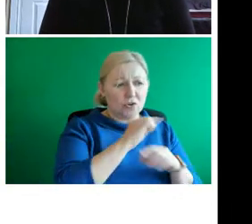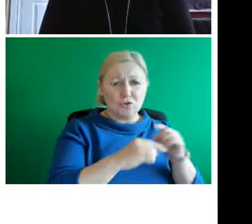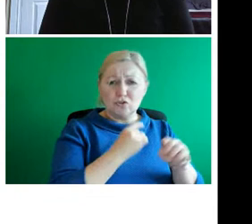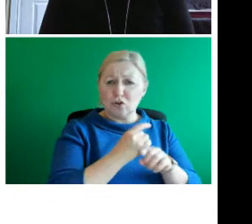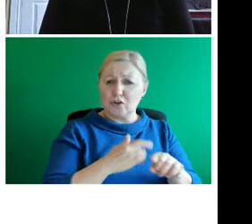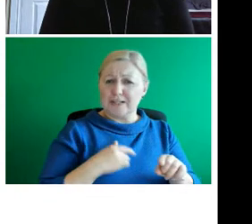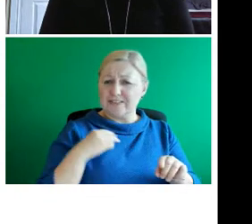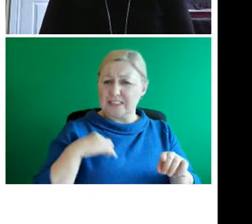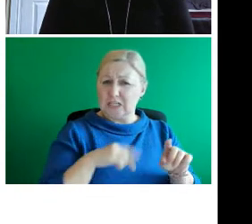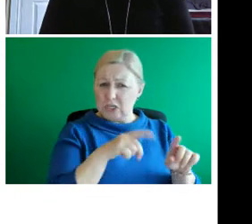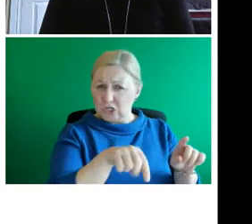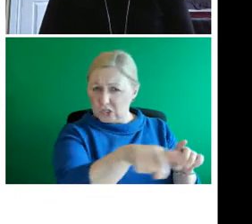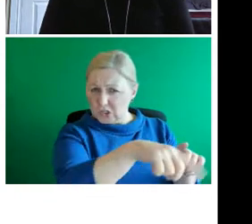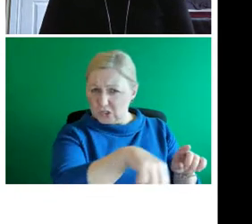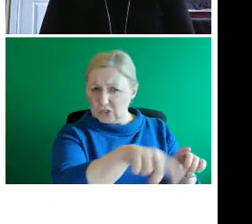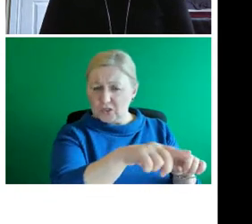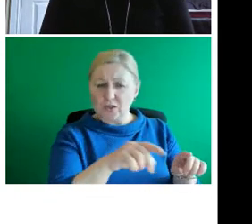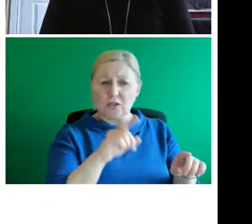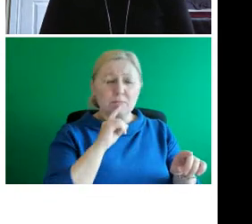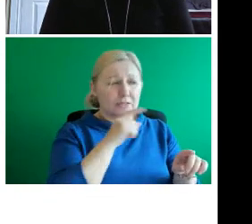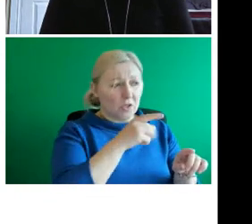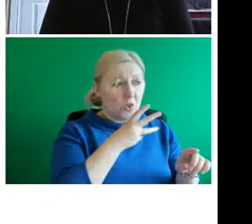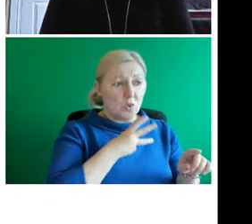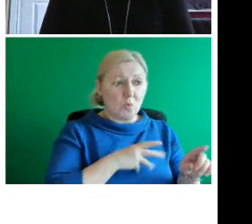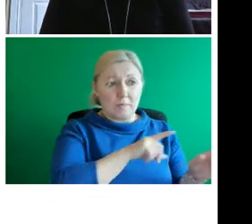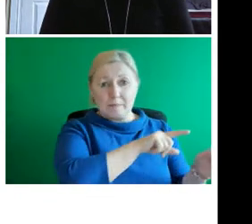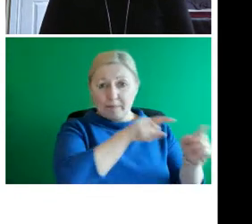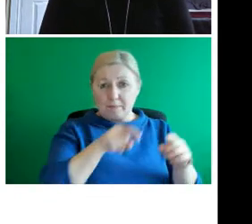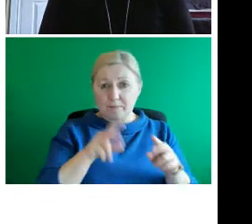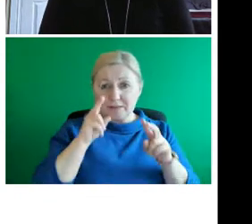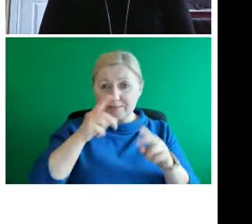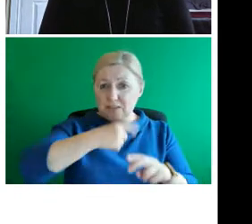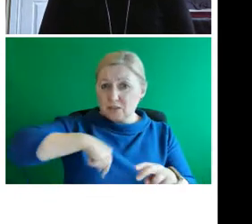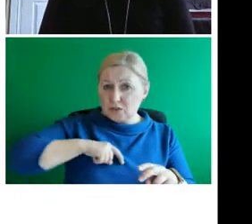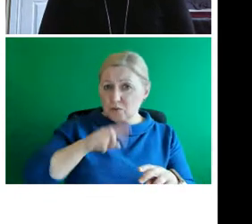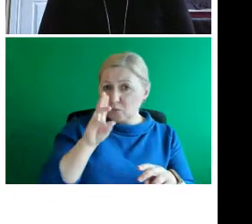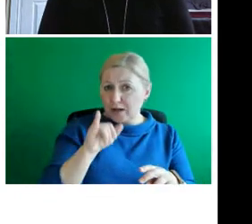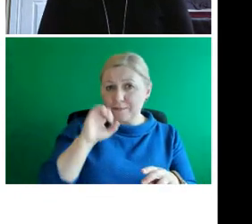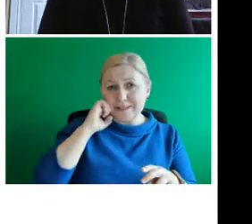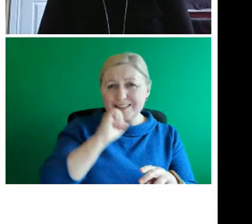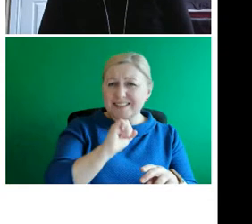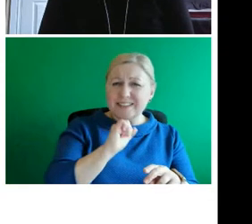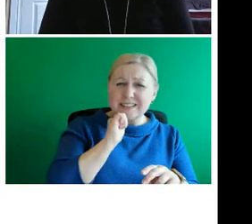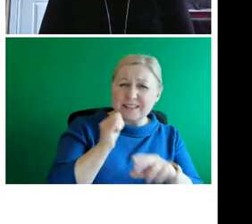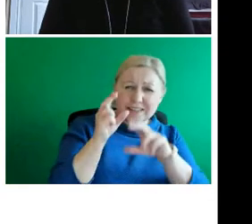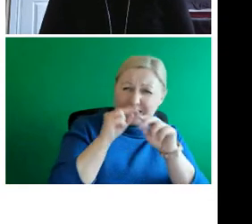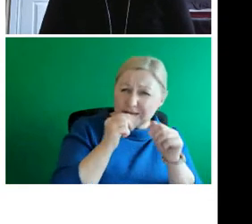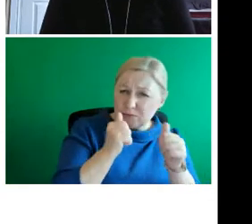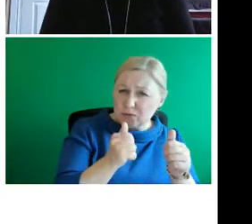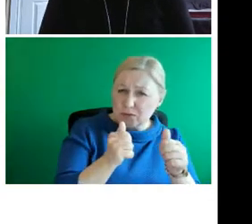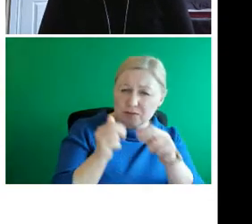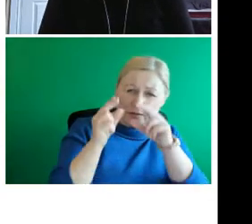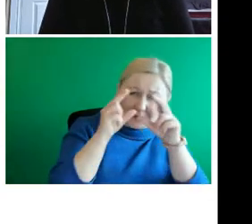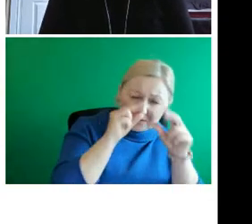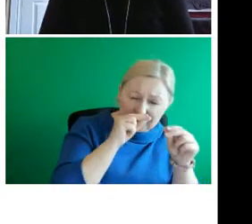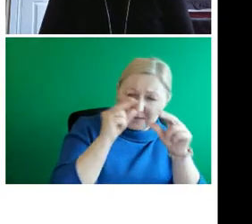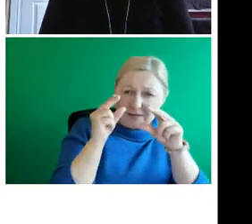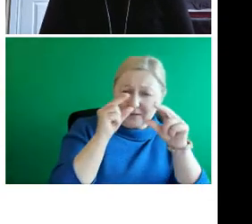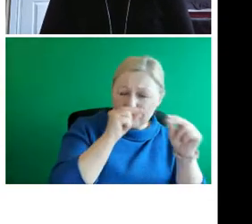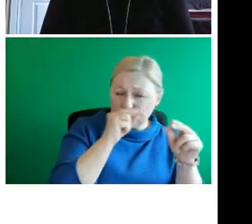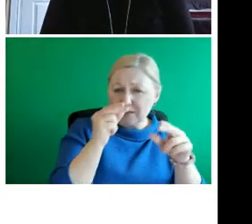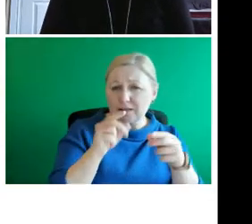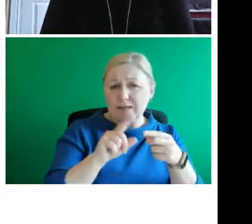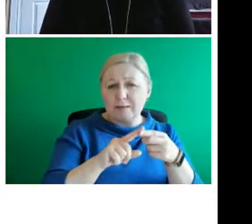to us because she was having sleep disruption and an increase in irritability. So basically what we did with this lady was we treated her